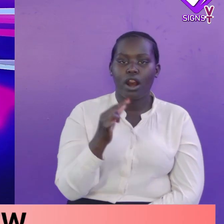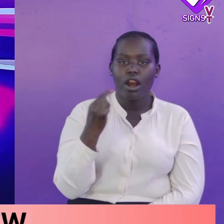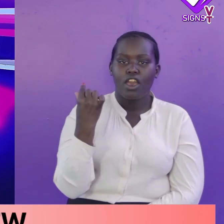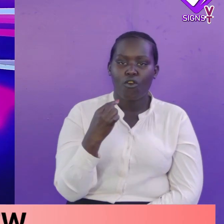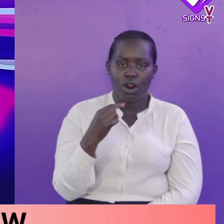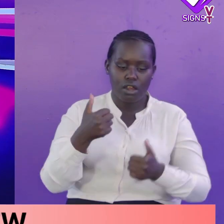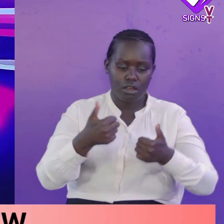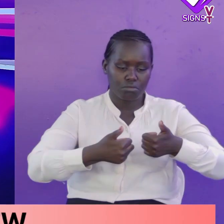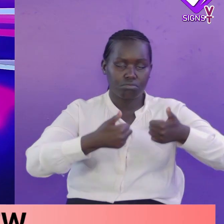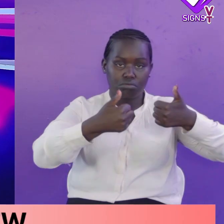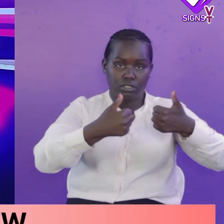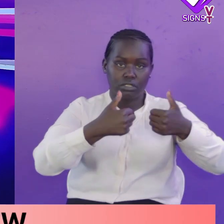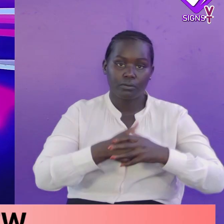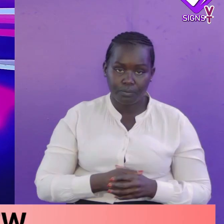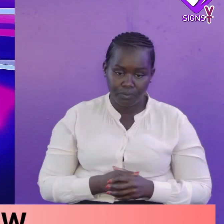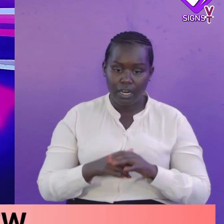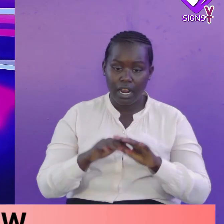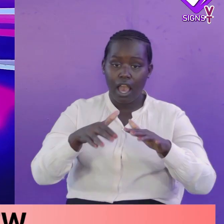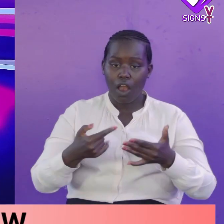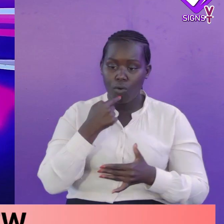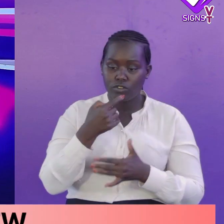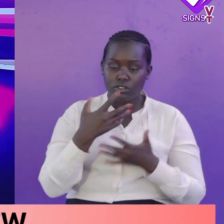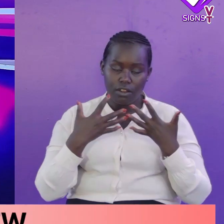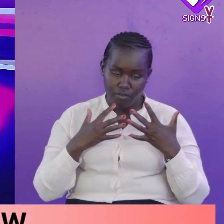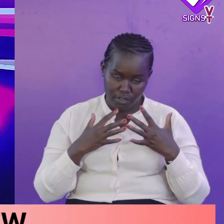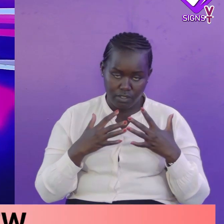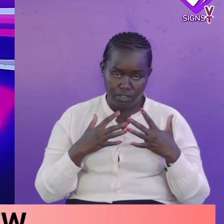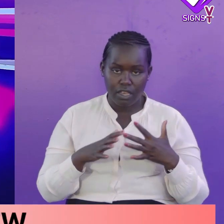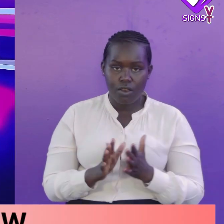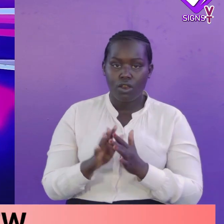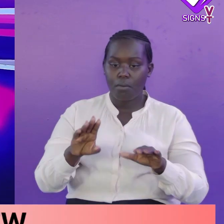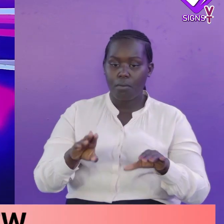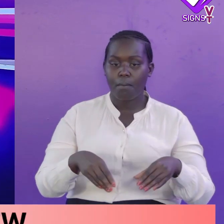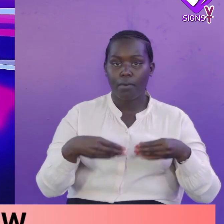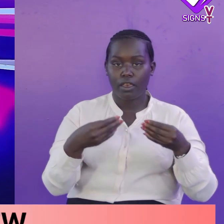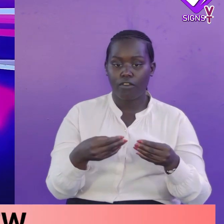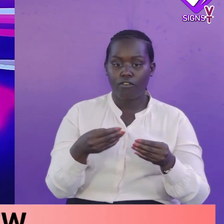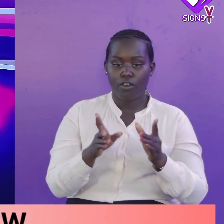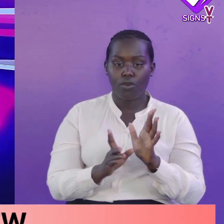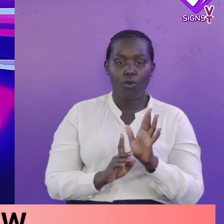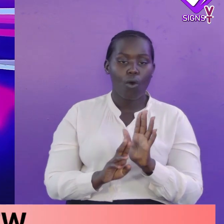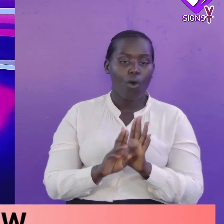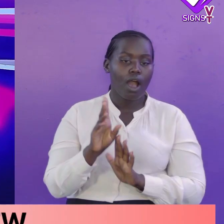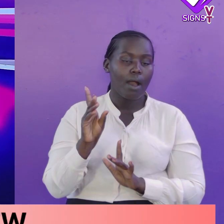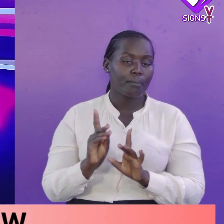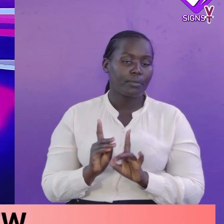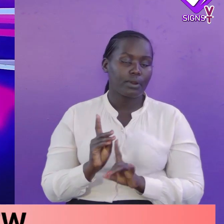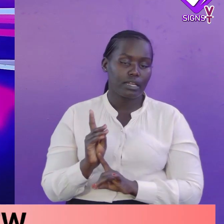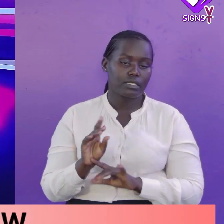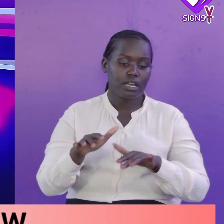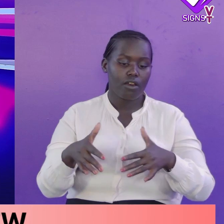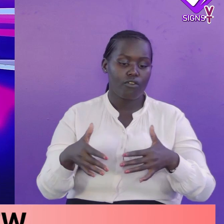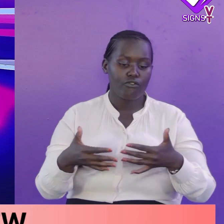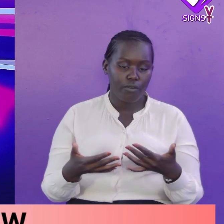medal. And as we said, we'll be giving you updates as and when